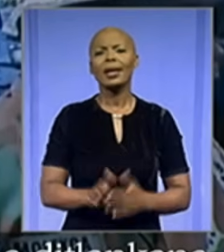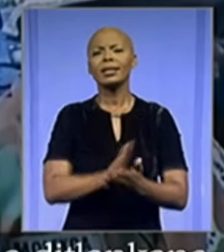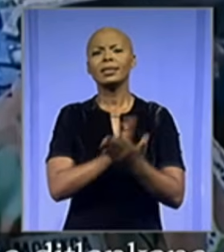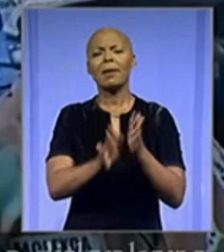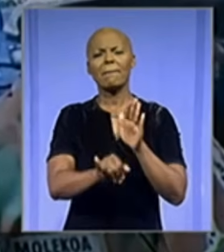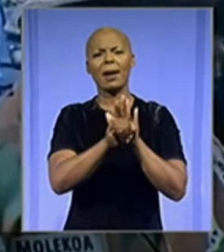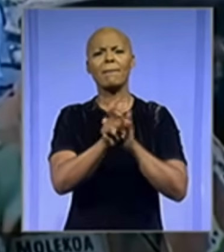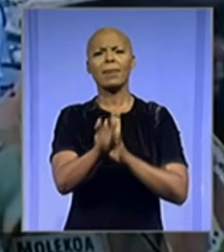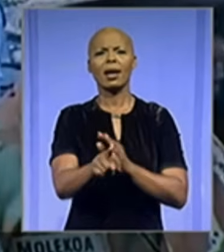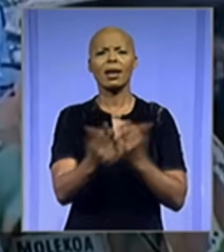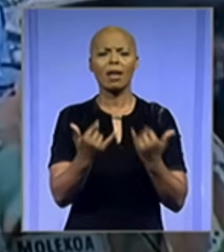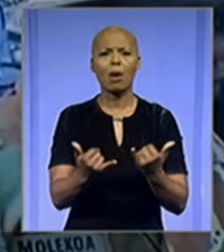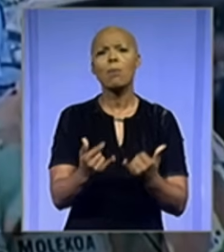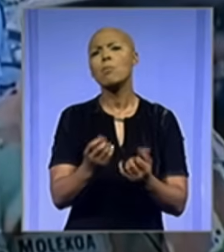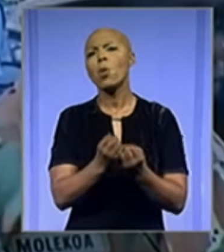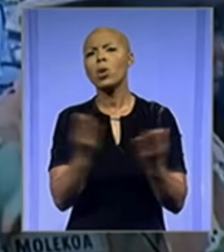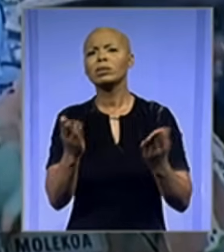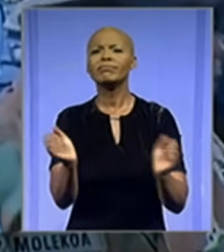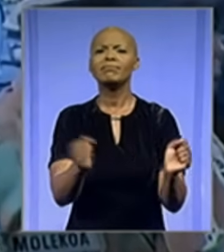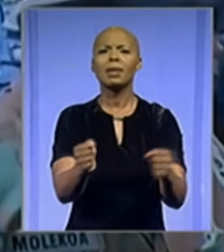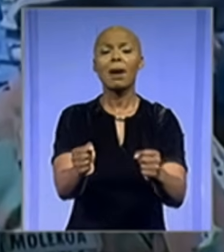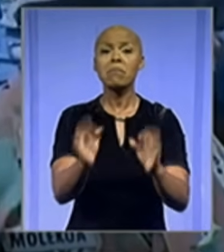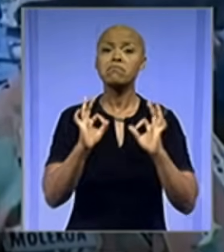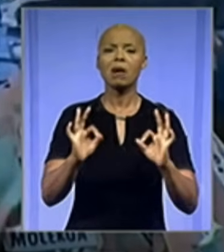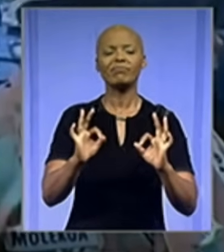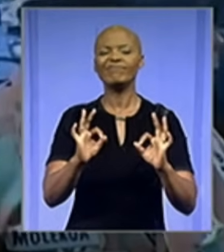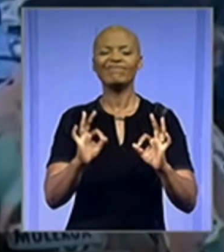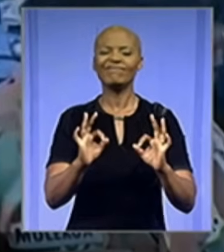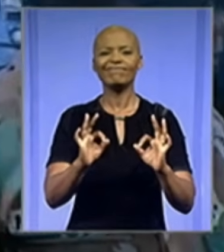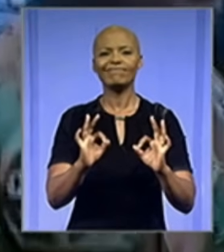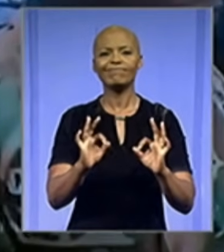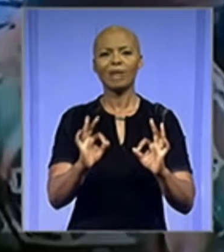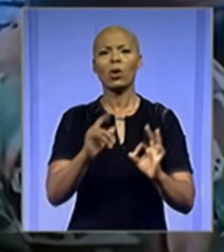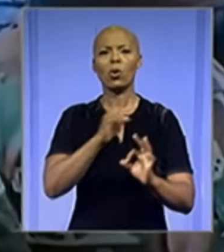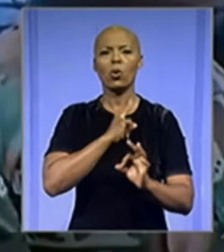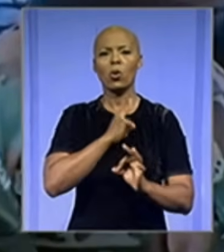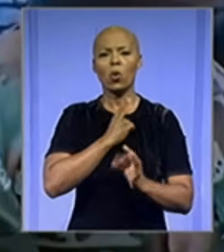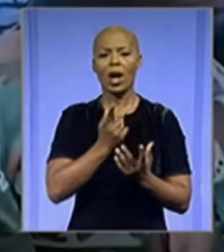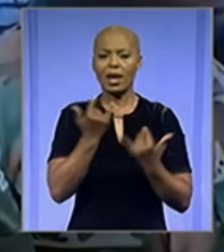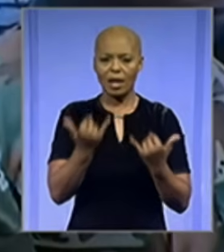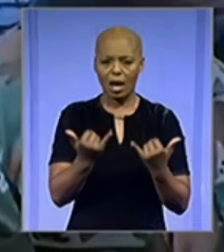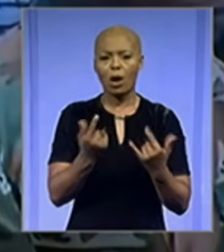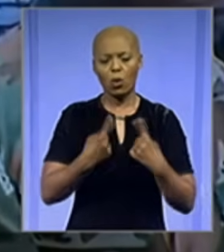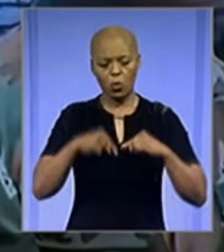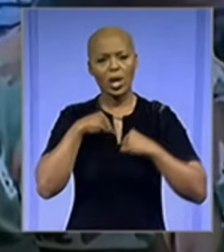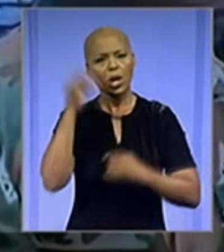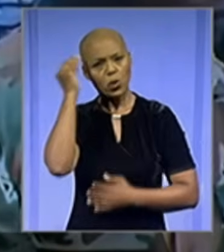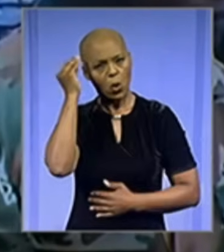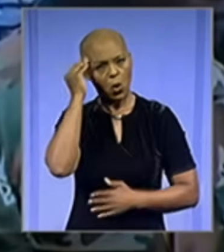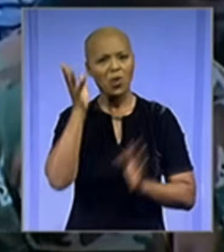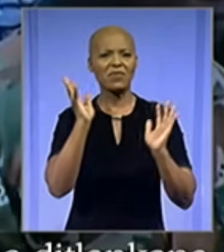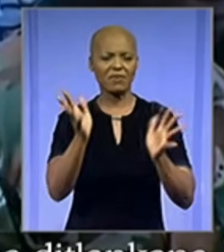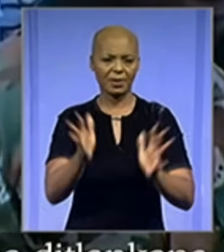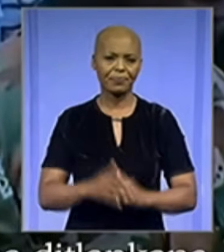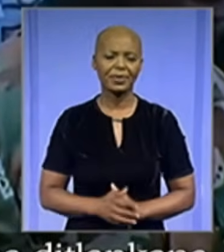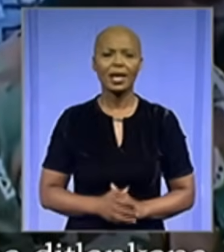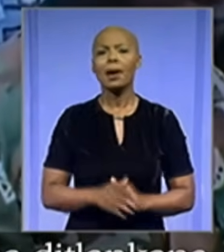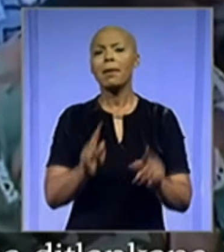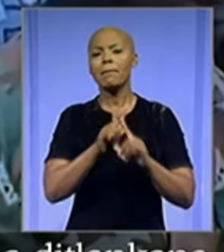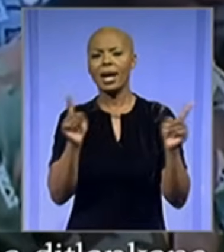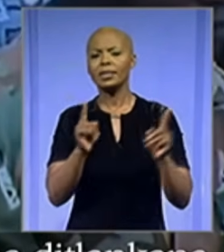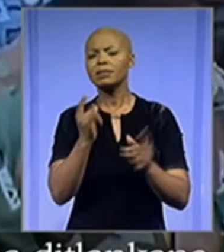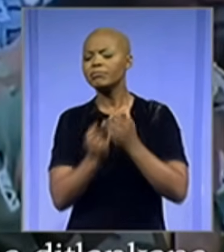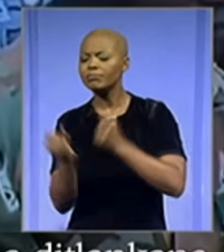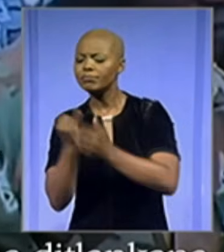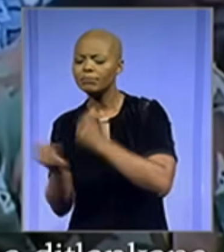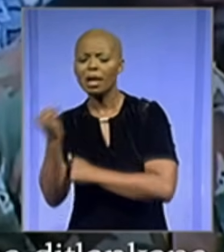indications that our deployments are not effective. In terms of where we sit, we do intercept individuals who try